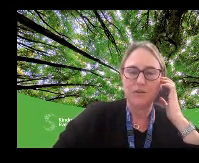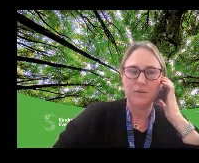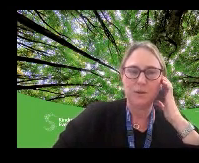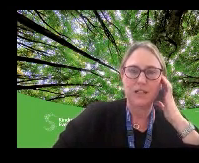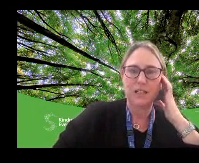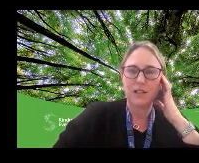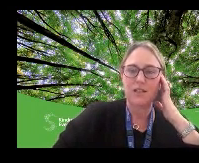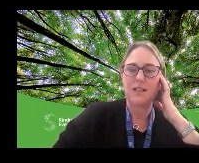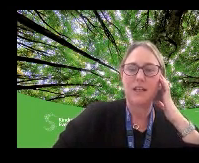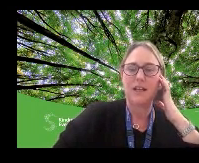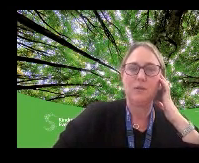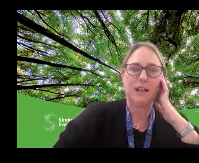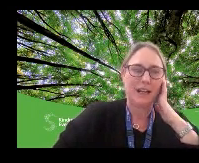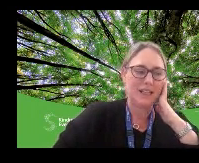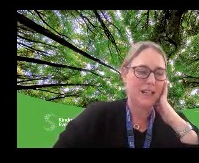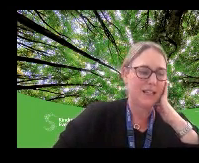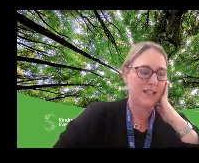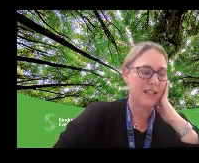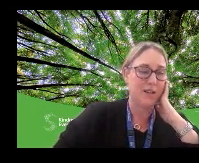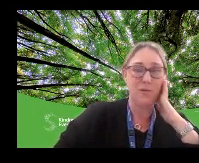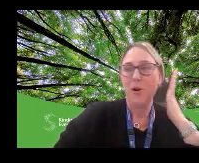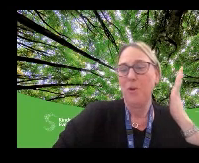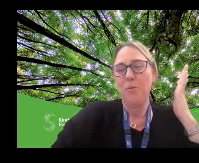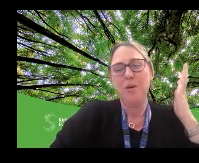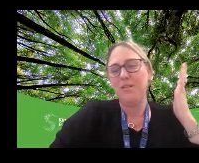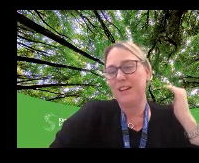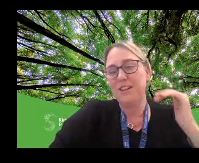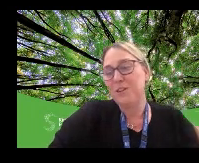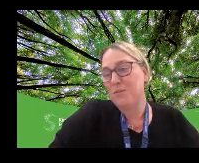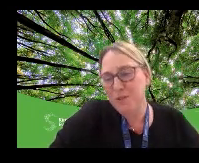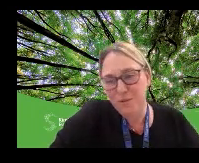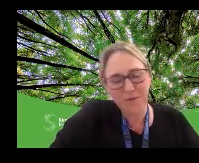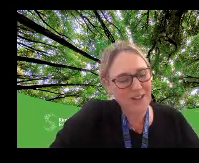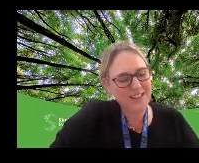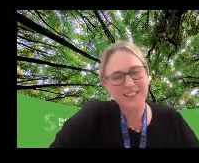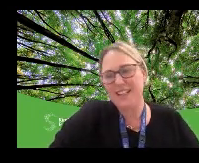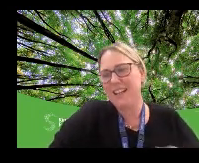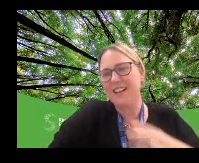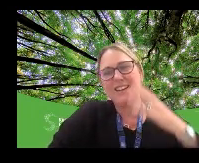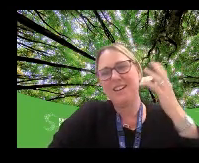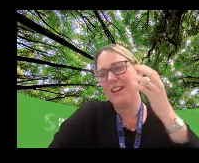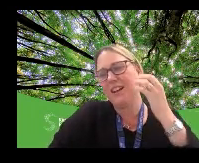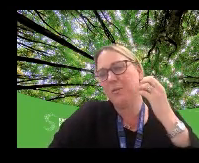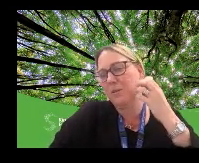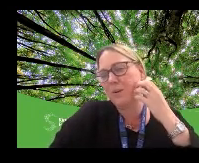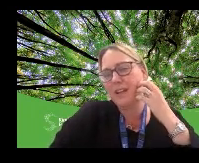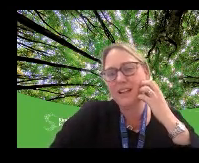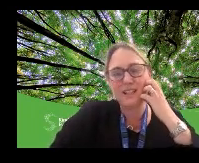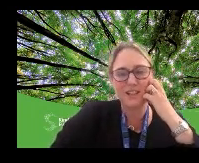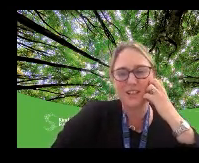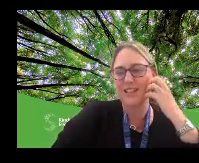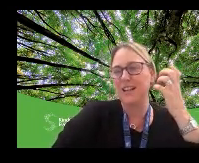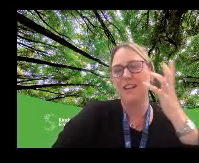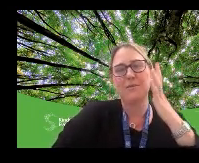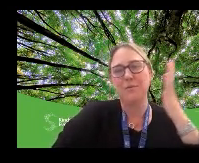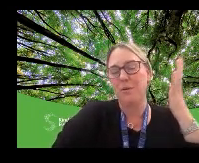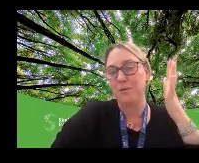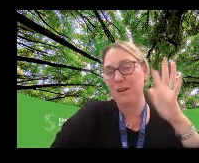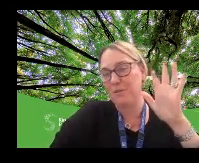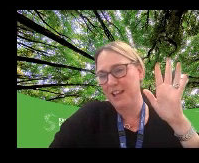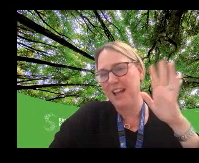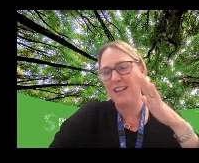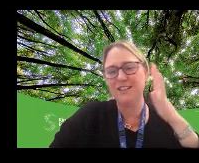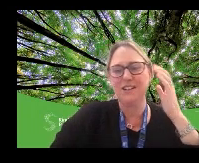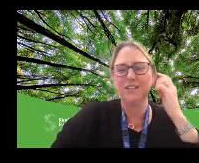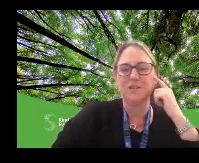what, what their teachers are seeing, what the LSAs are seeing, what the lunchtime supervisors are seeing, or what the PE teacher's seeing,